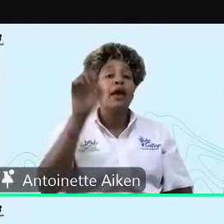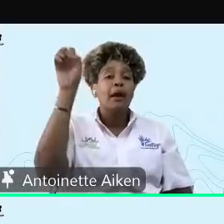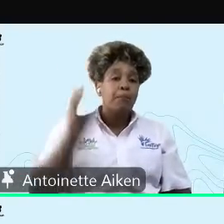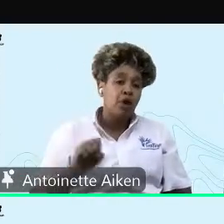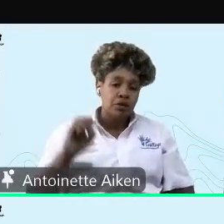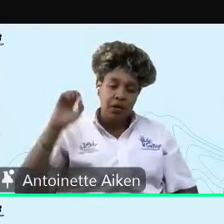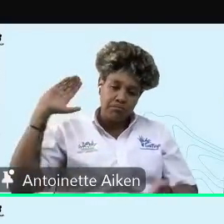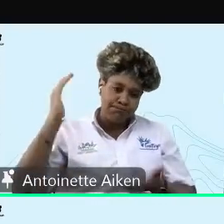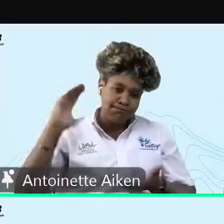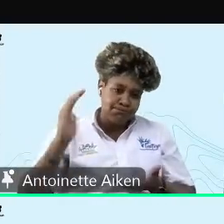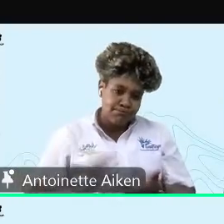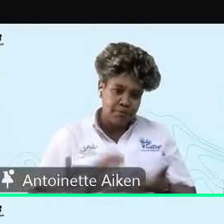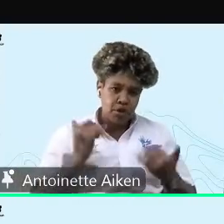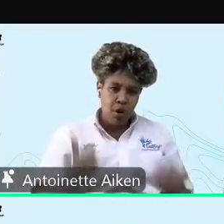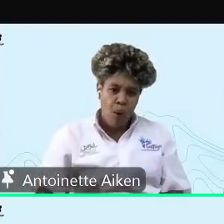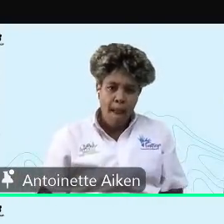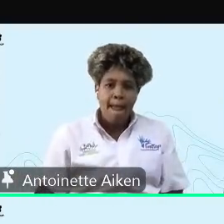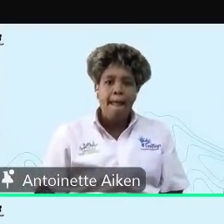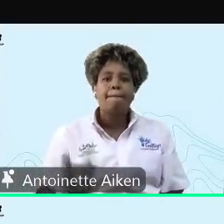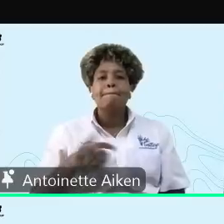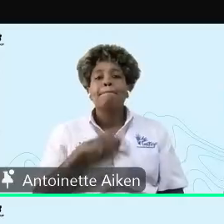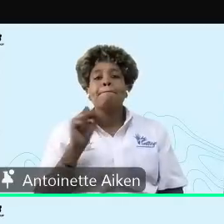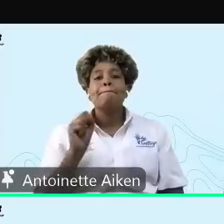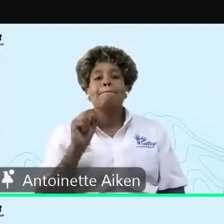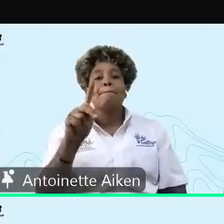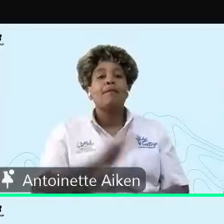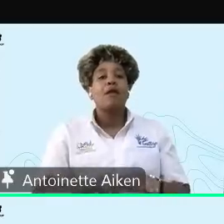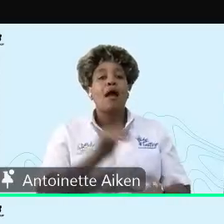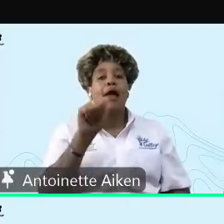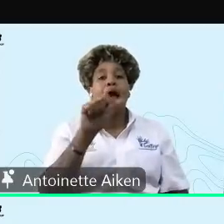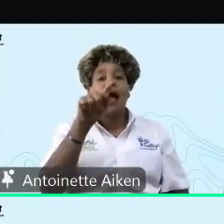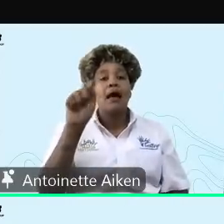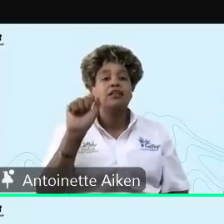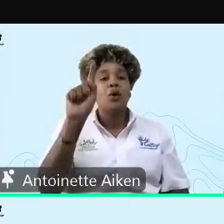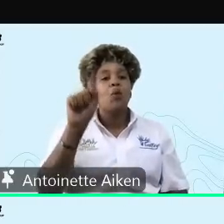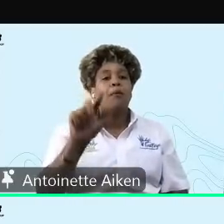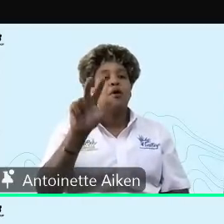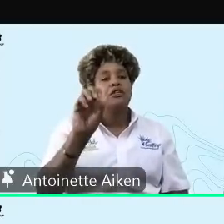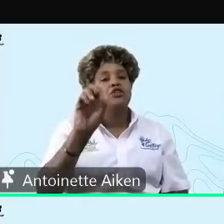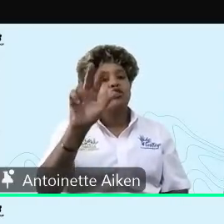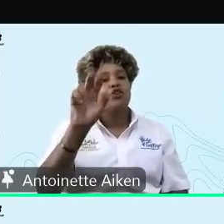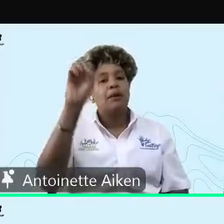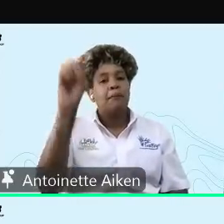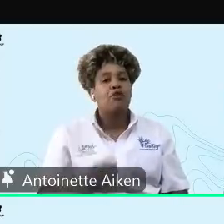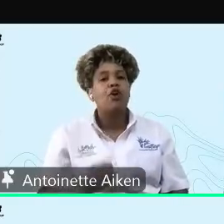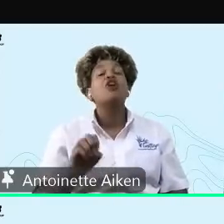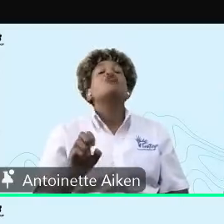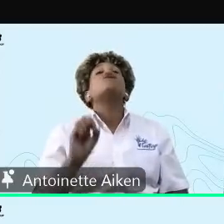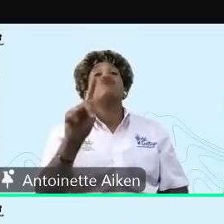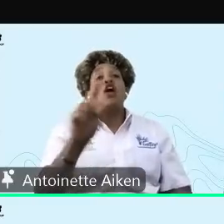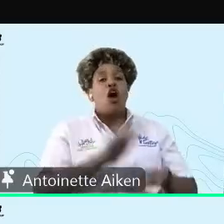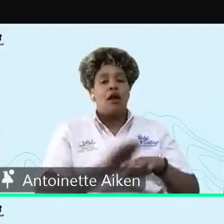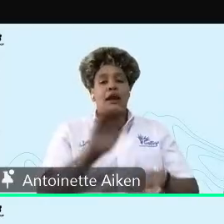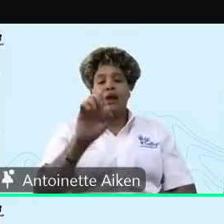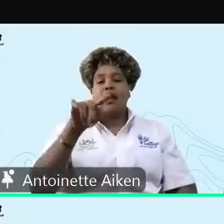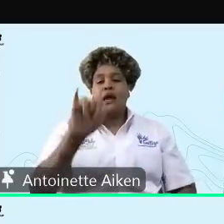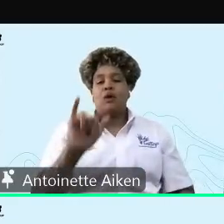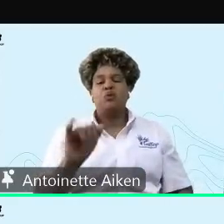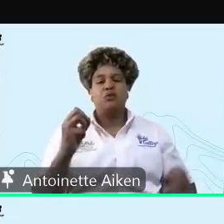86.38% in the prior year. Return on assets was 1.03%, while return on equity